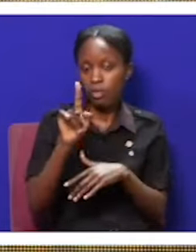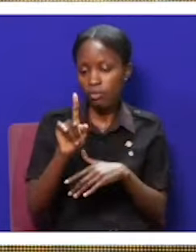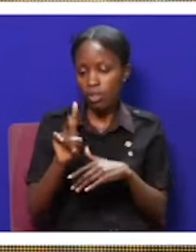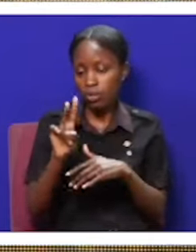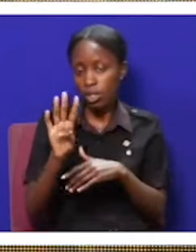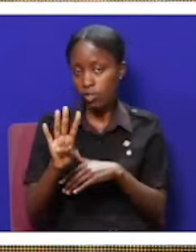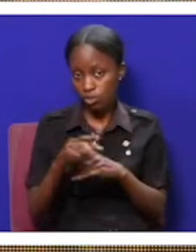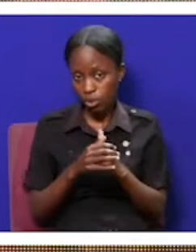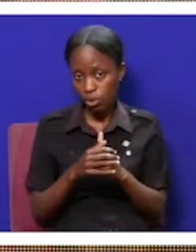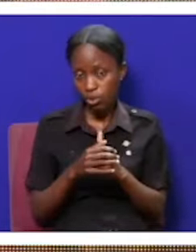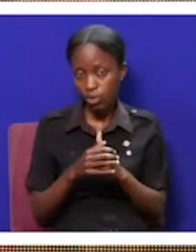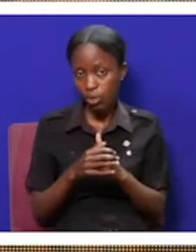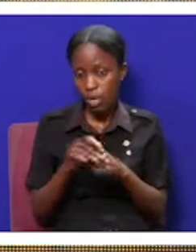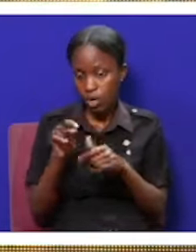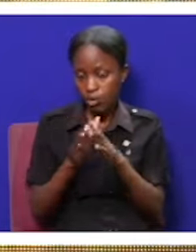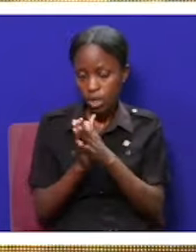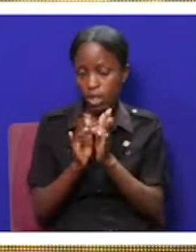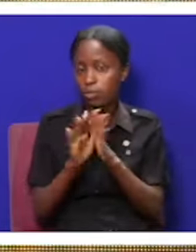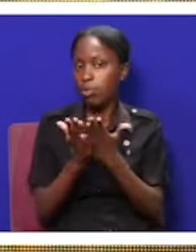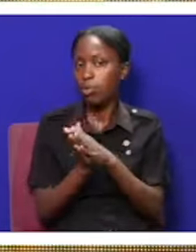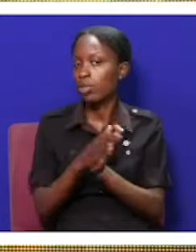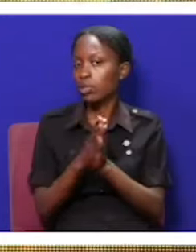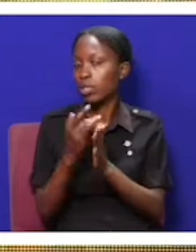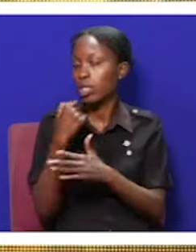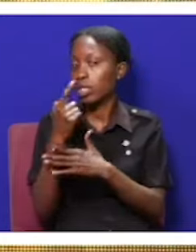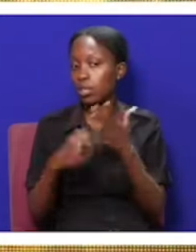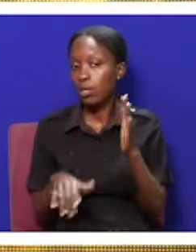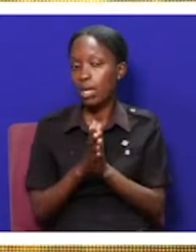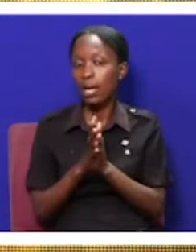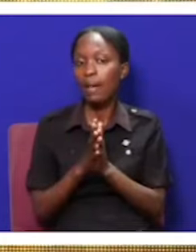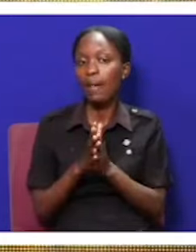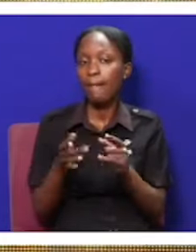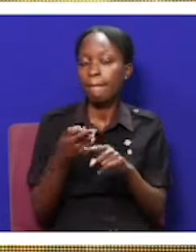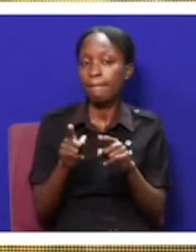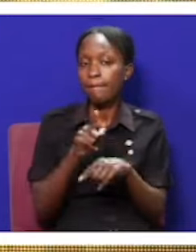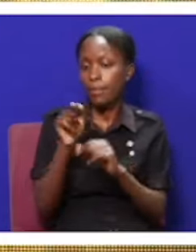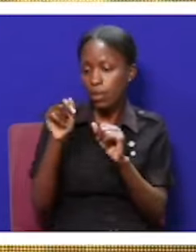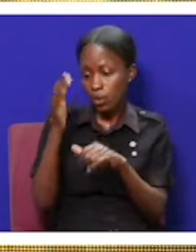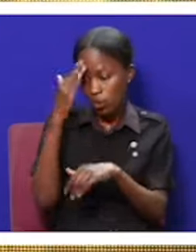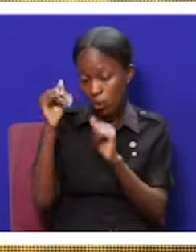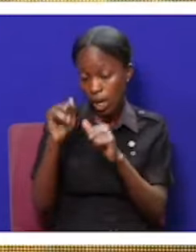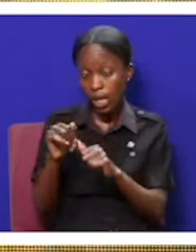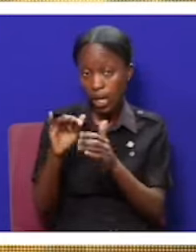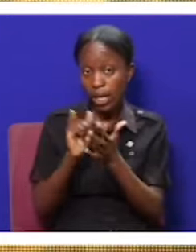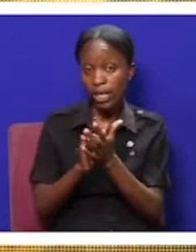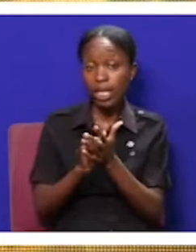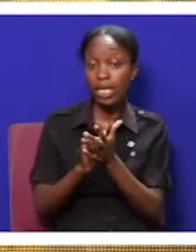just read from the Bible story we've just read. It says, "But that you may know that the Son of Man has authority on